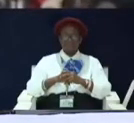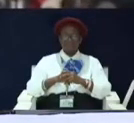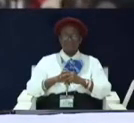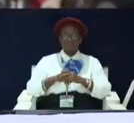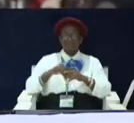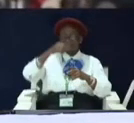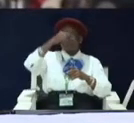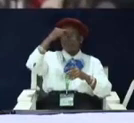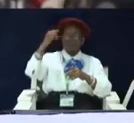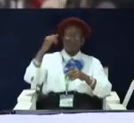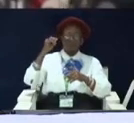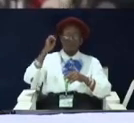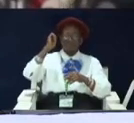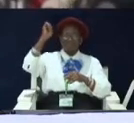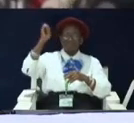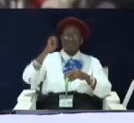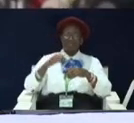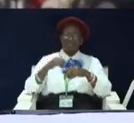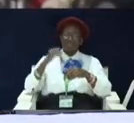Because he had